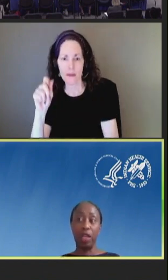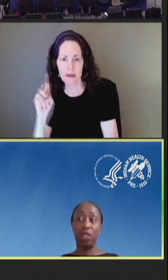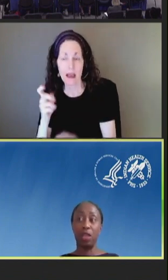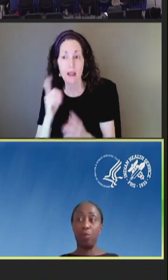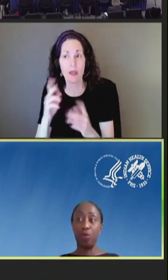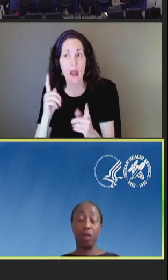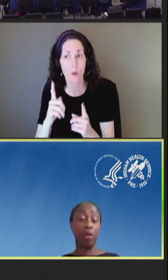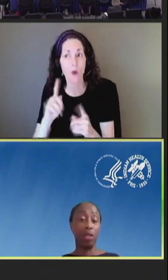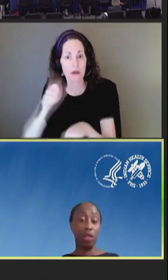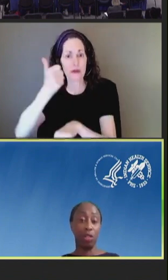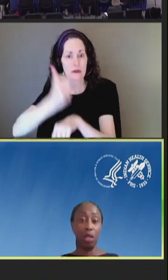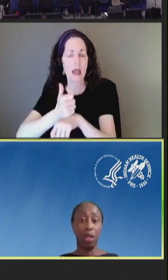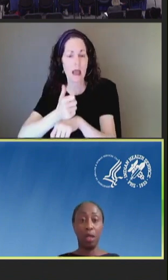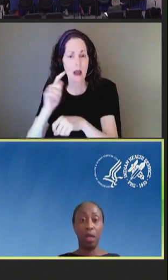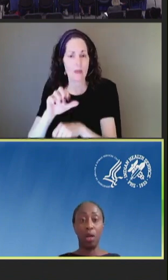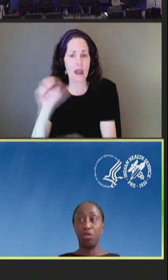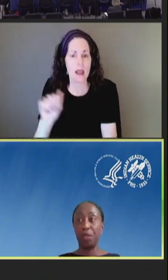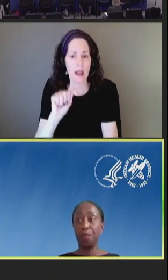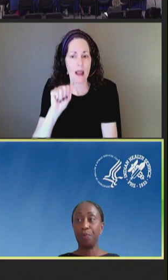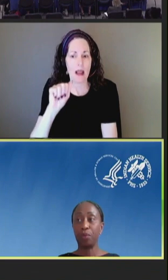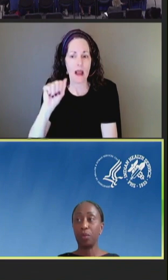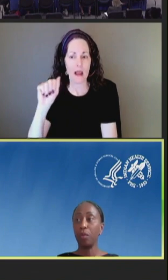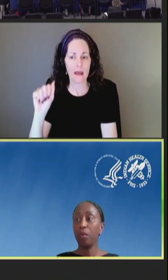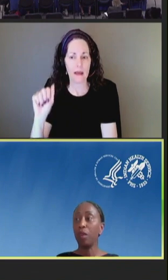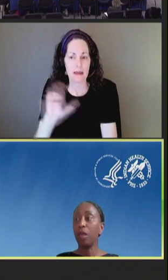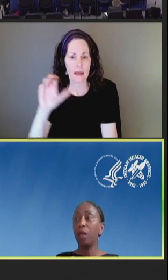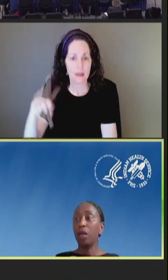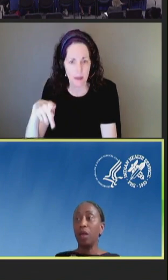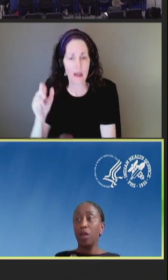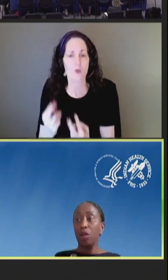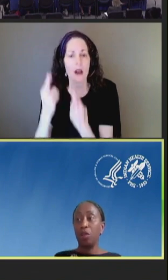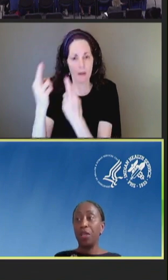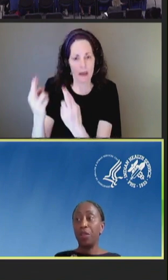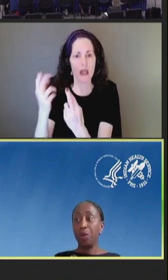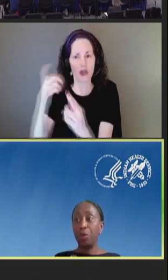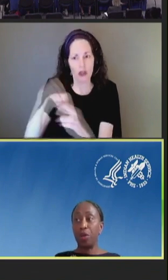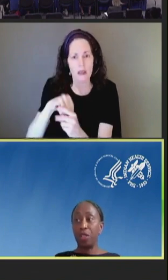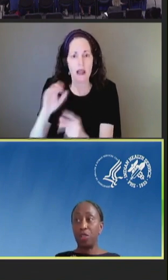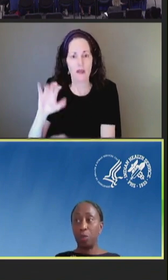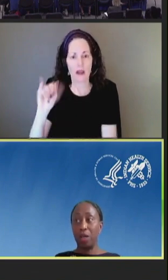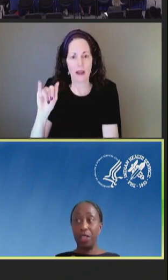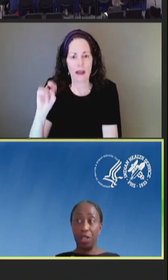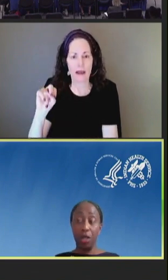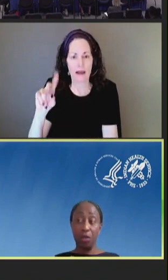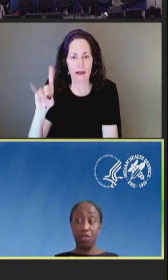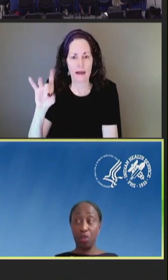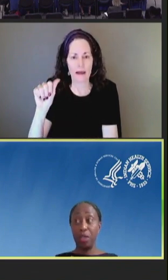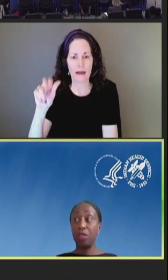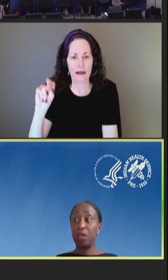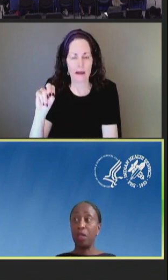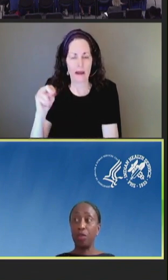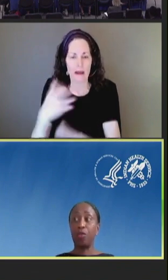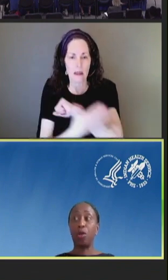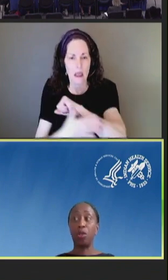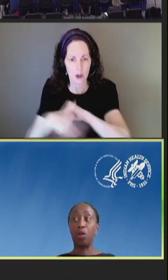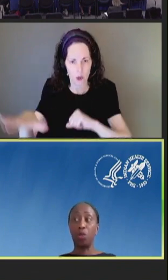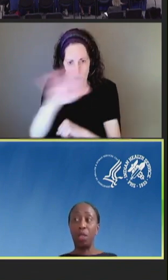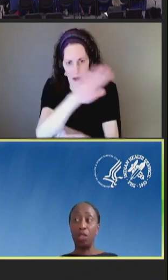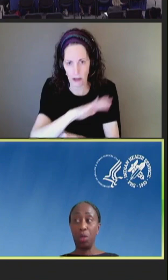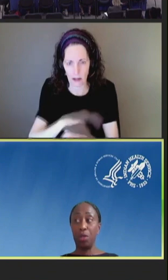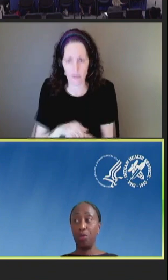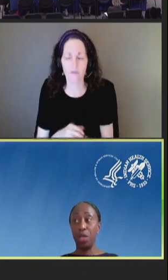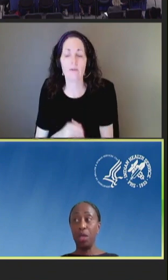of the ACIP recommendation in Indian country. Following the reported supply chain constraints in the fall